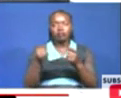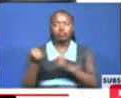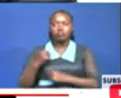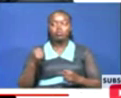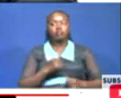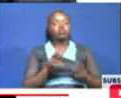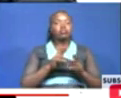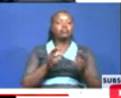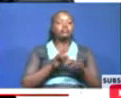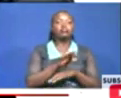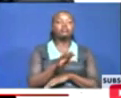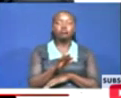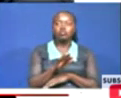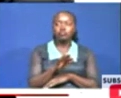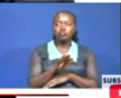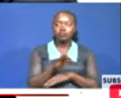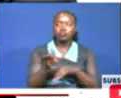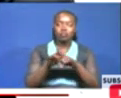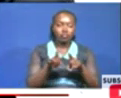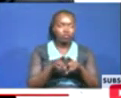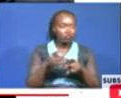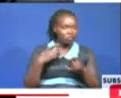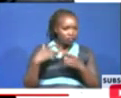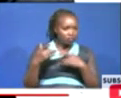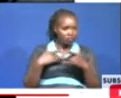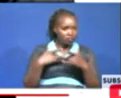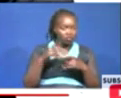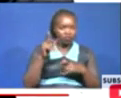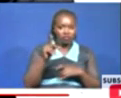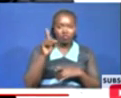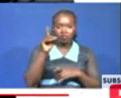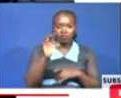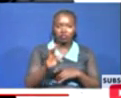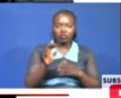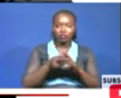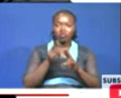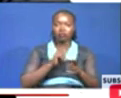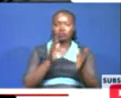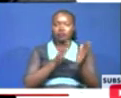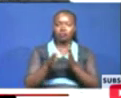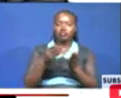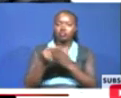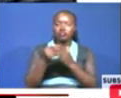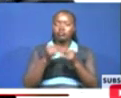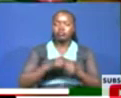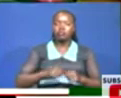been deployed. Members also raised concern over the KDF's exit strategy and country's financial stability.